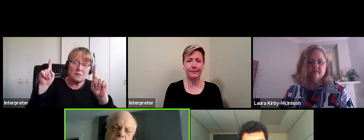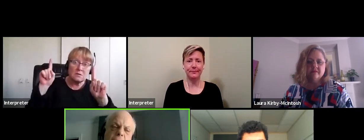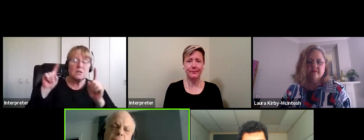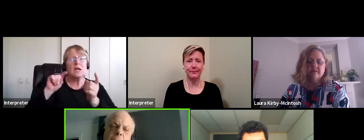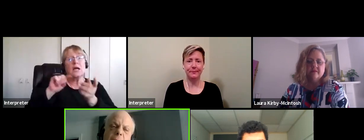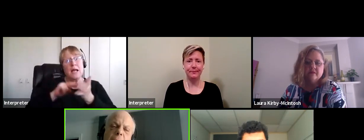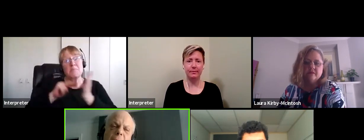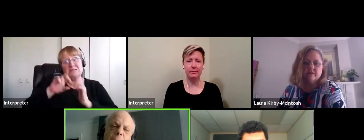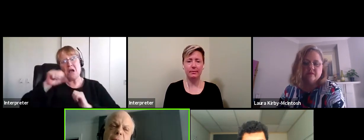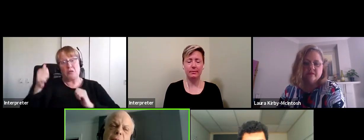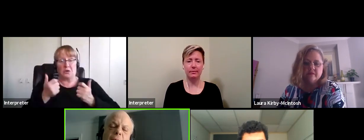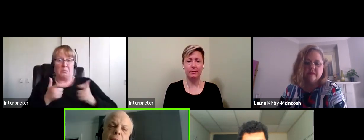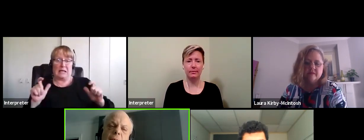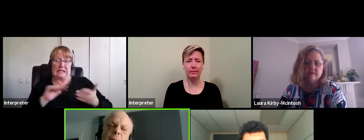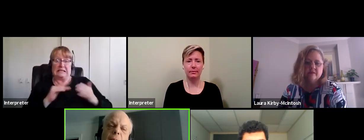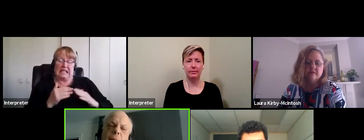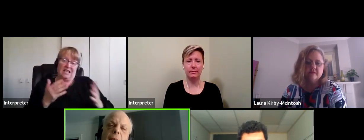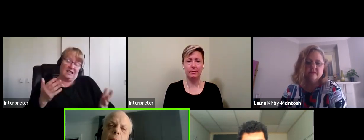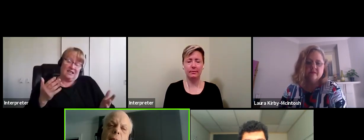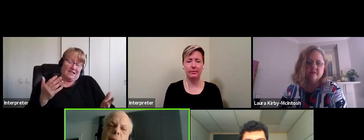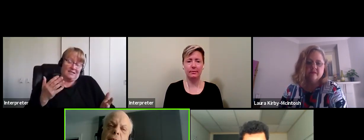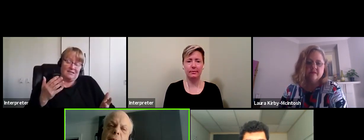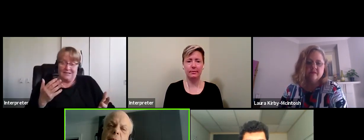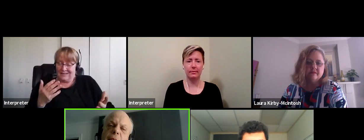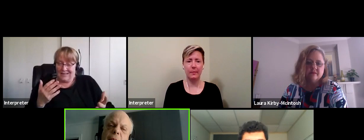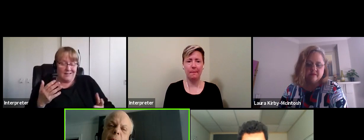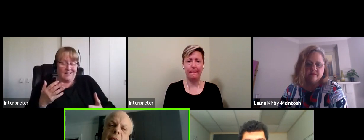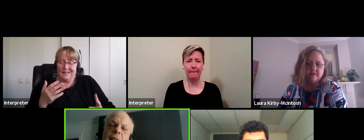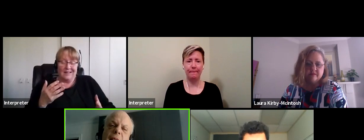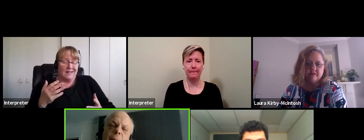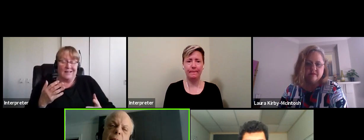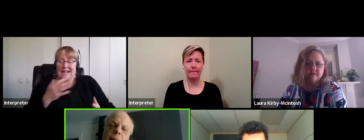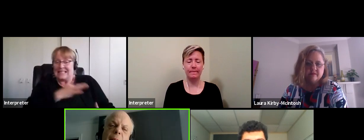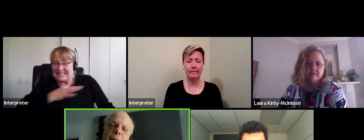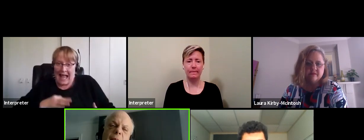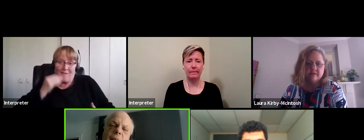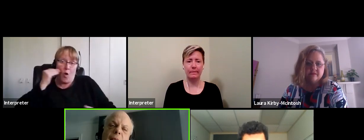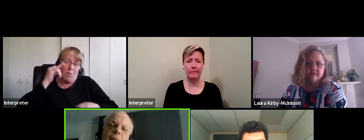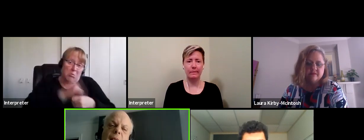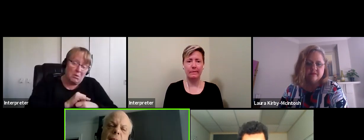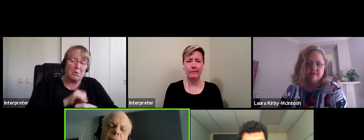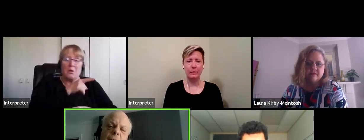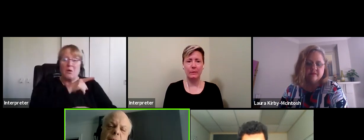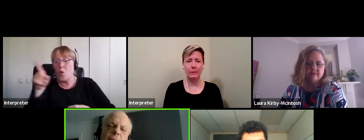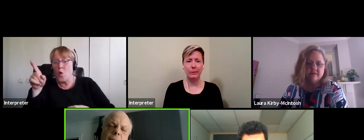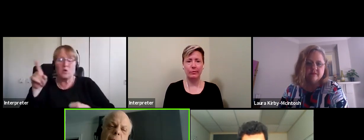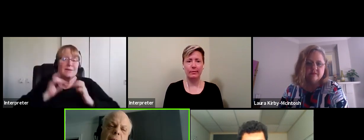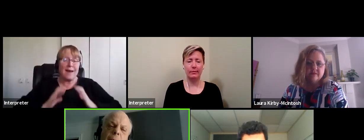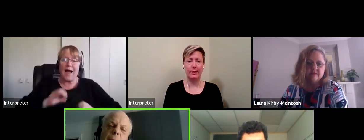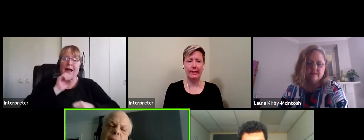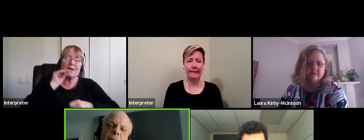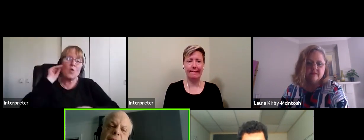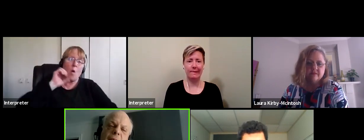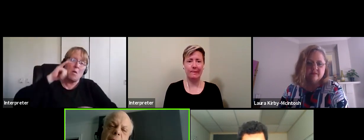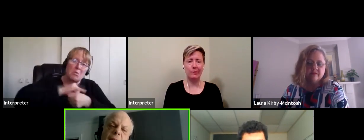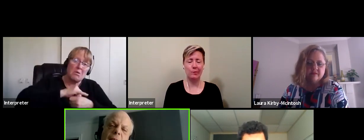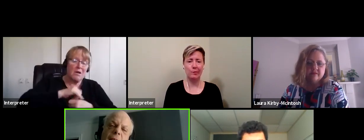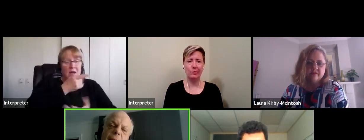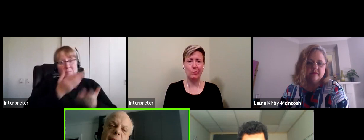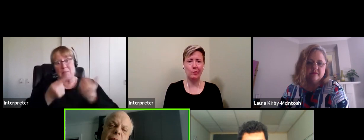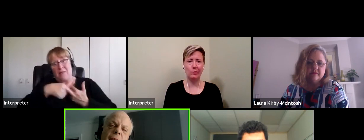larger centers, and we've got people stuck at home, including the workers who used to provide the day programs, we could mobilize